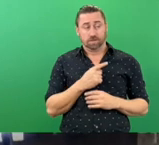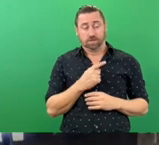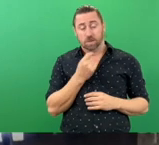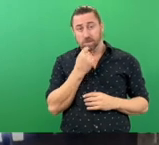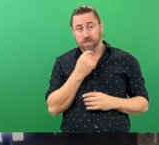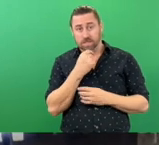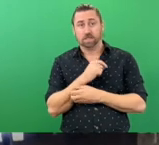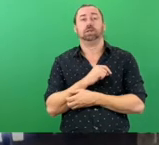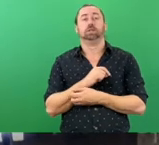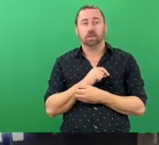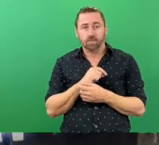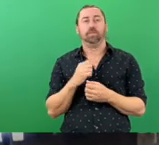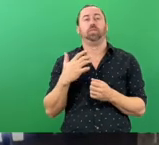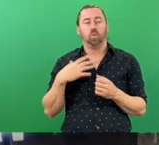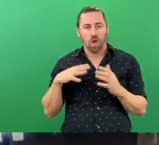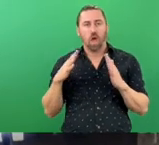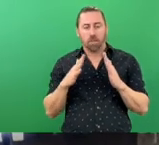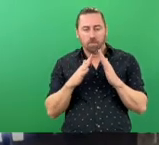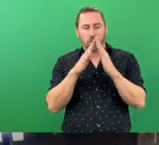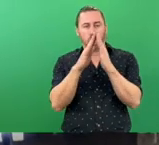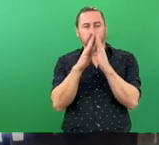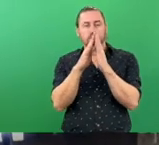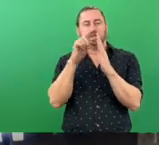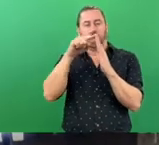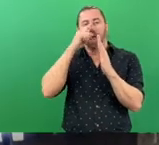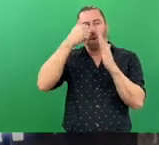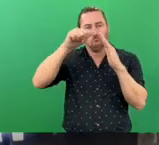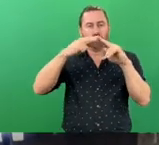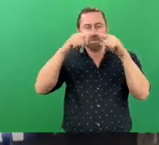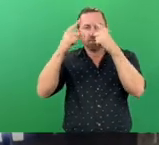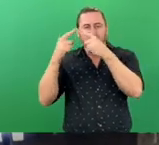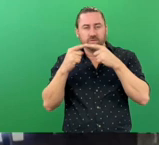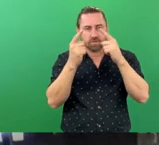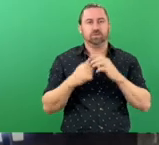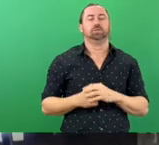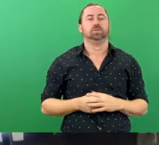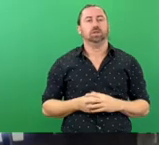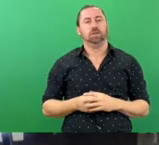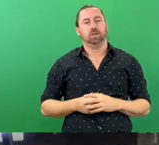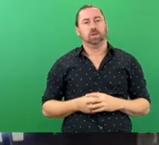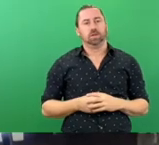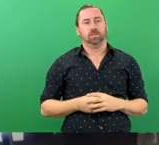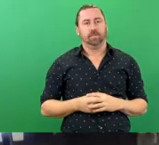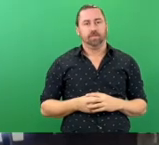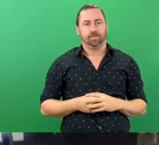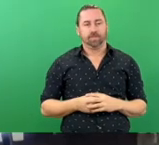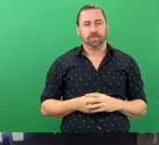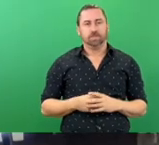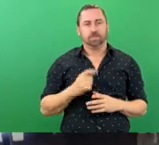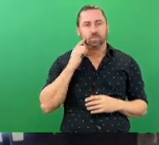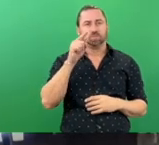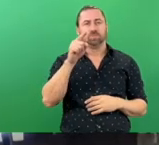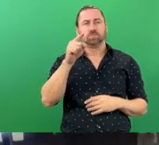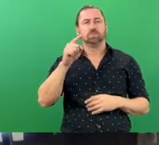do with your pencils is put the most versatile point on your pencil that we can. This type of point that's